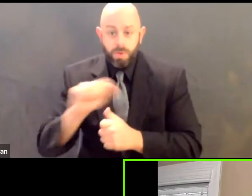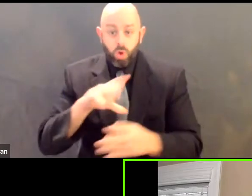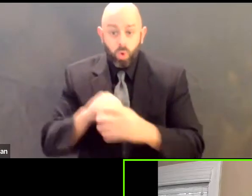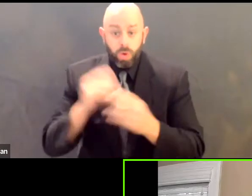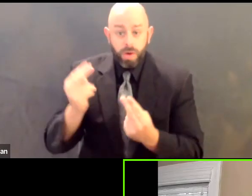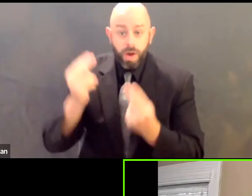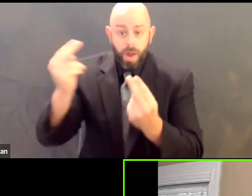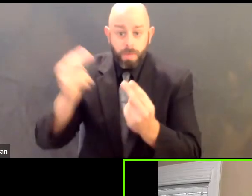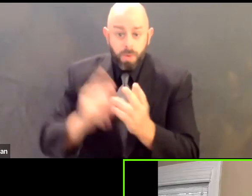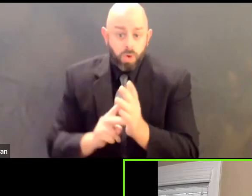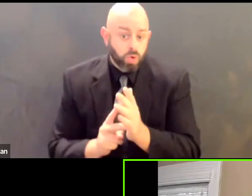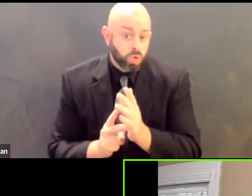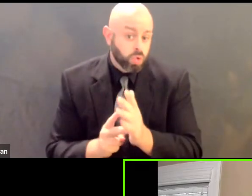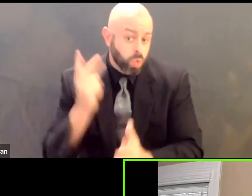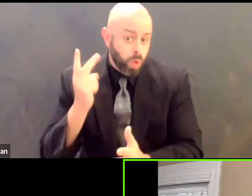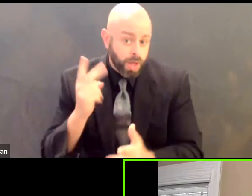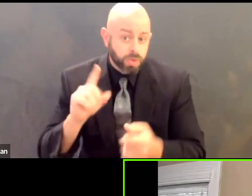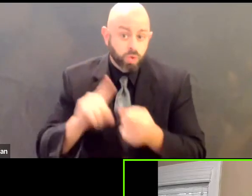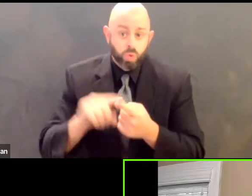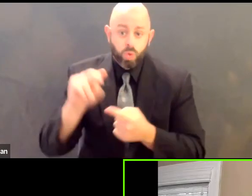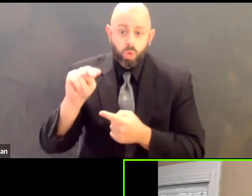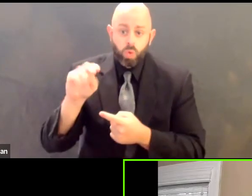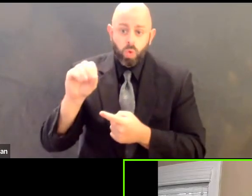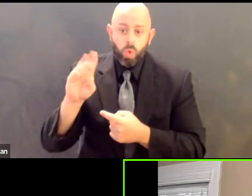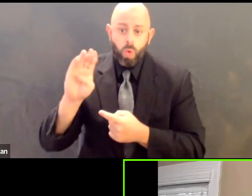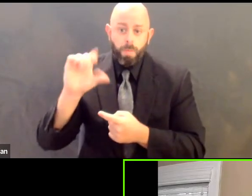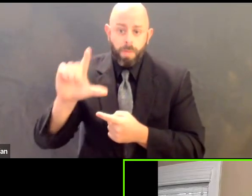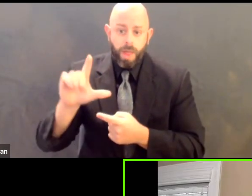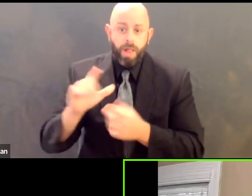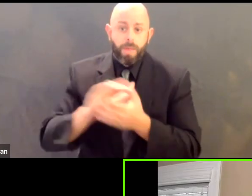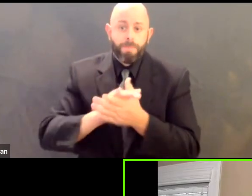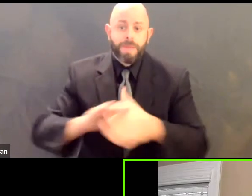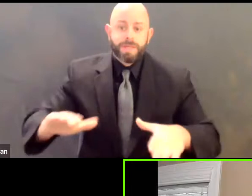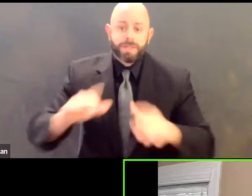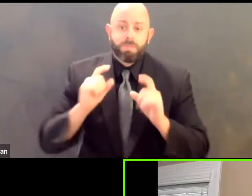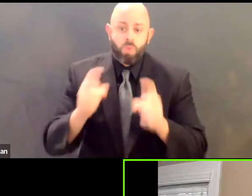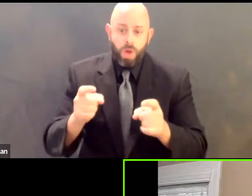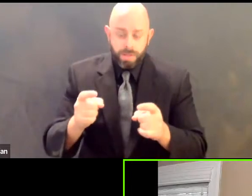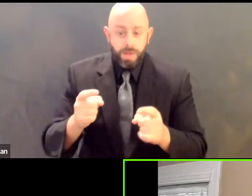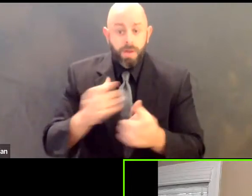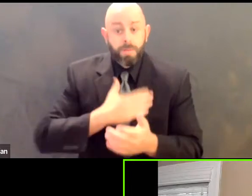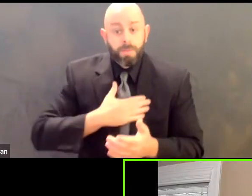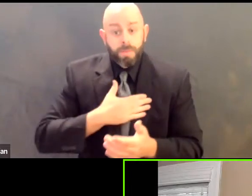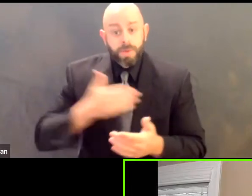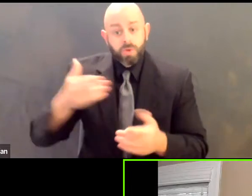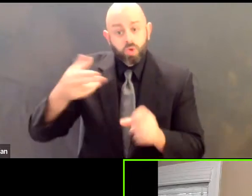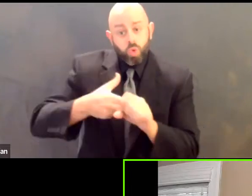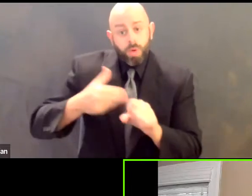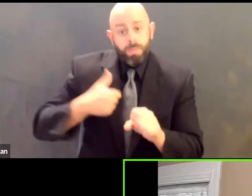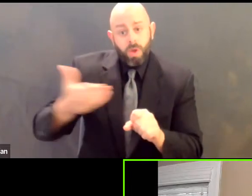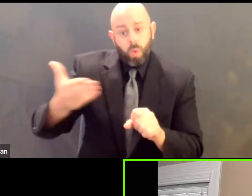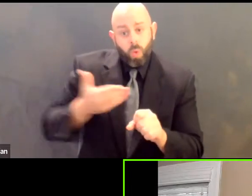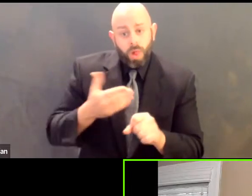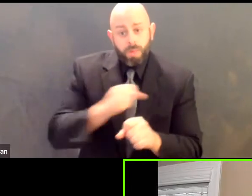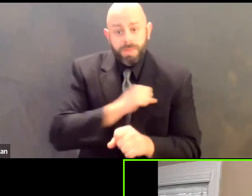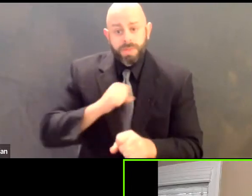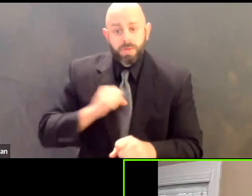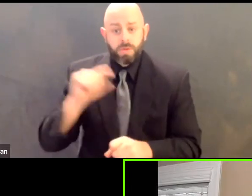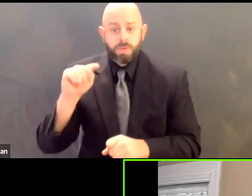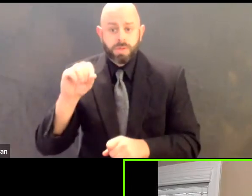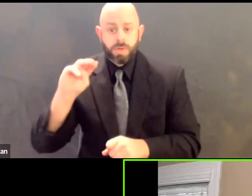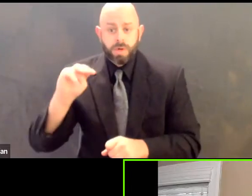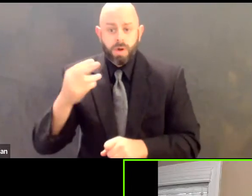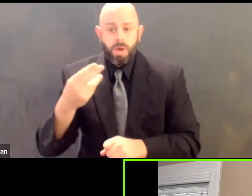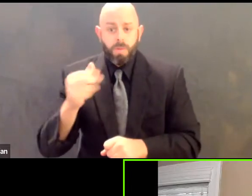for the Nobel Peace Prize. Please join me in welcoming Senator Tom Harkin.